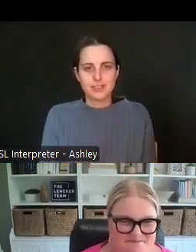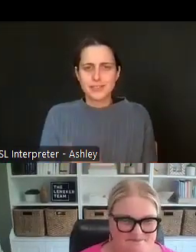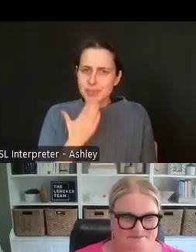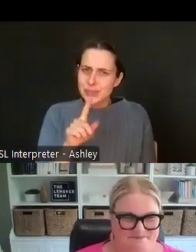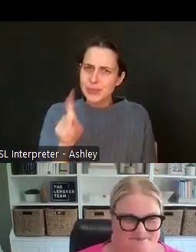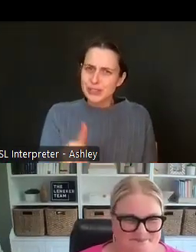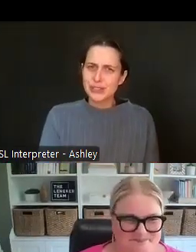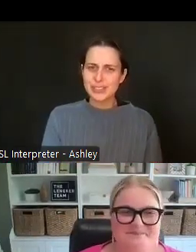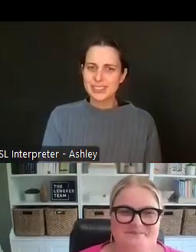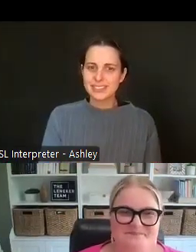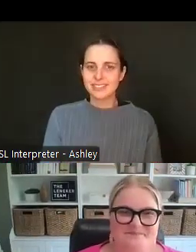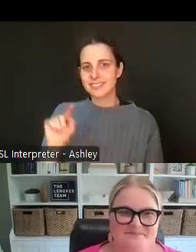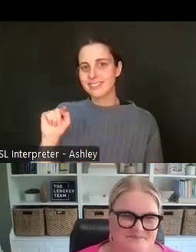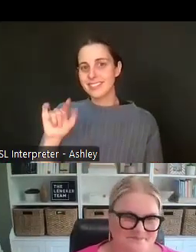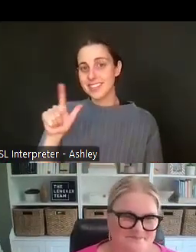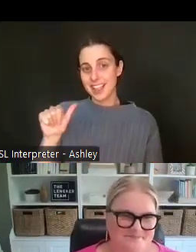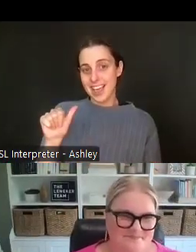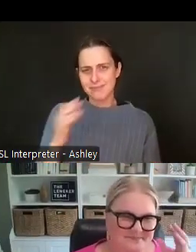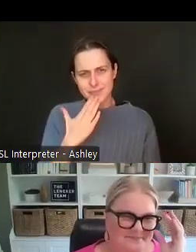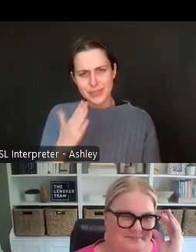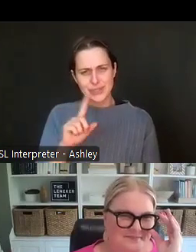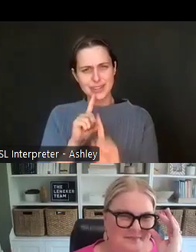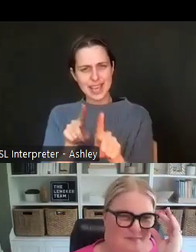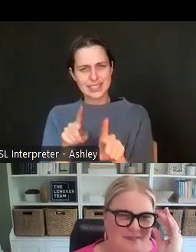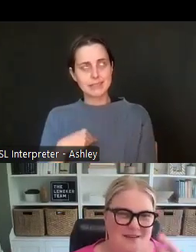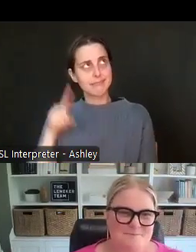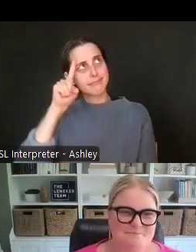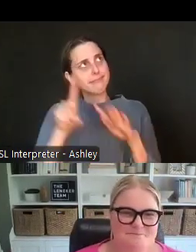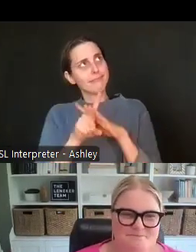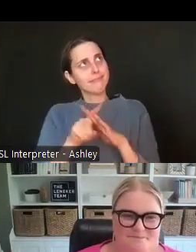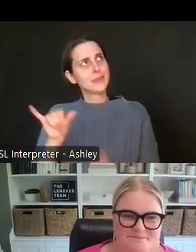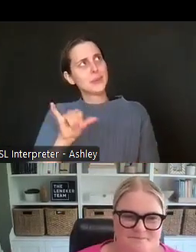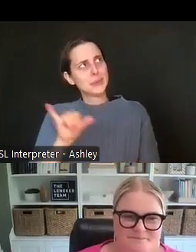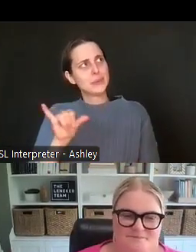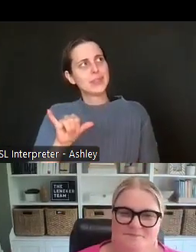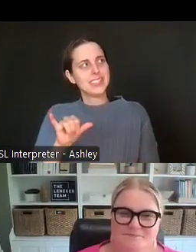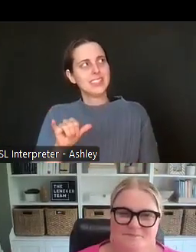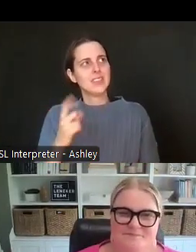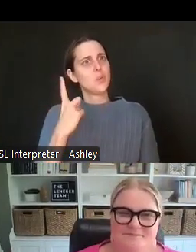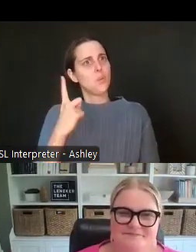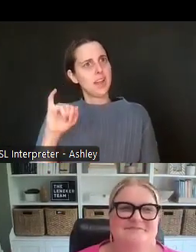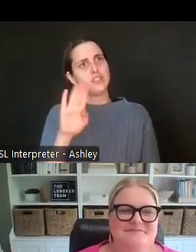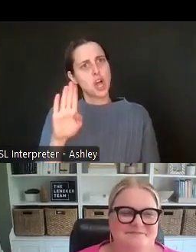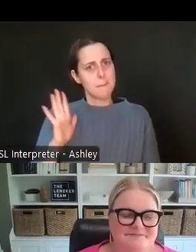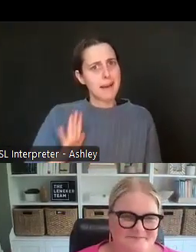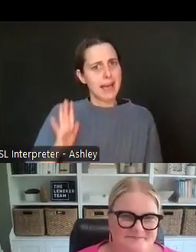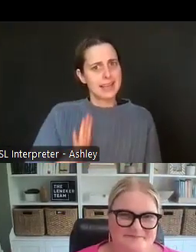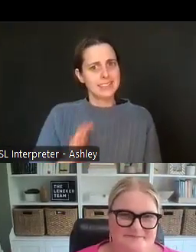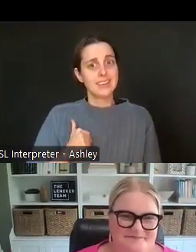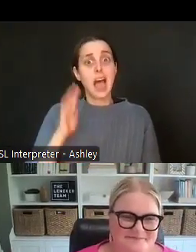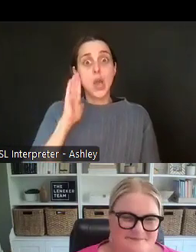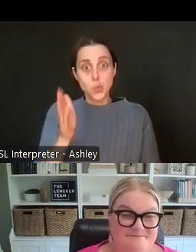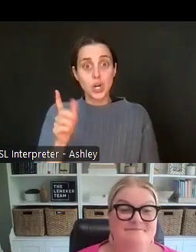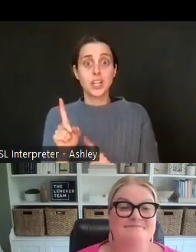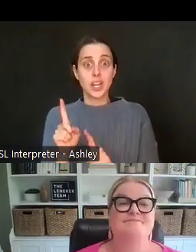question. What a good answer. And as you were talking, that just made me think that there was a job I had in the past where I would come in